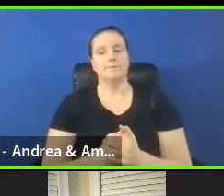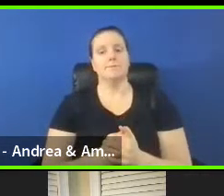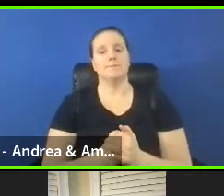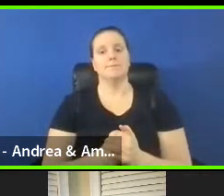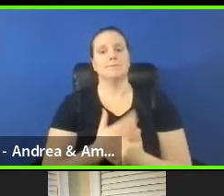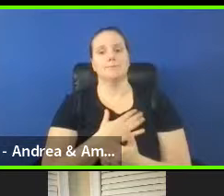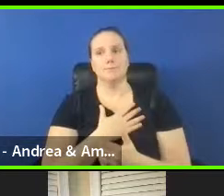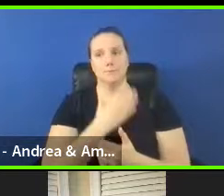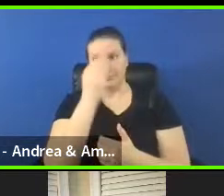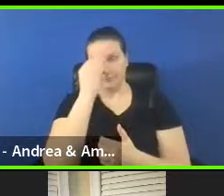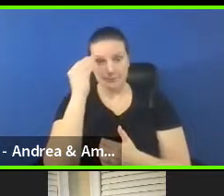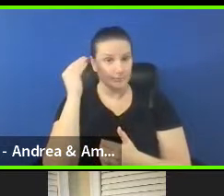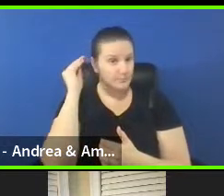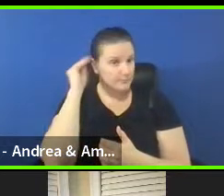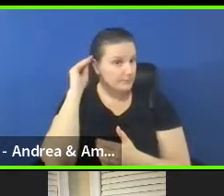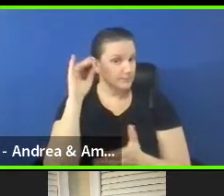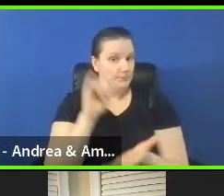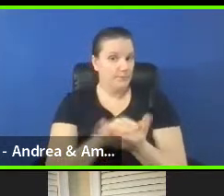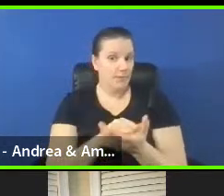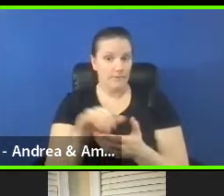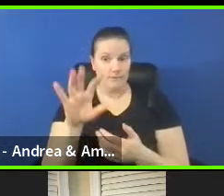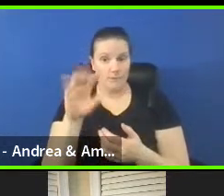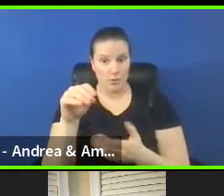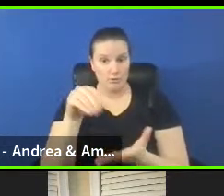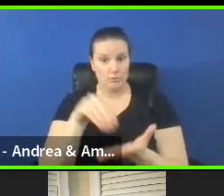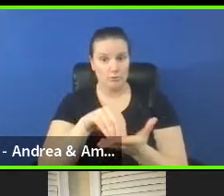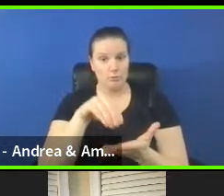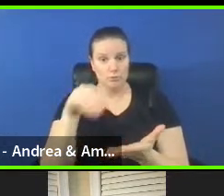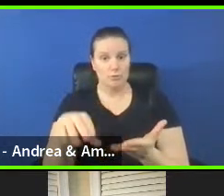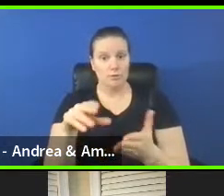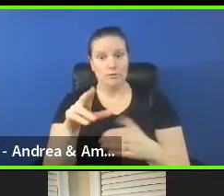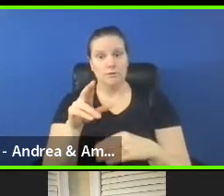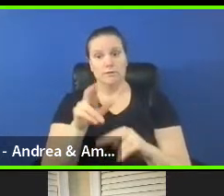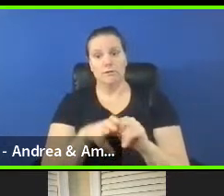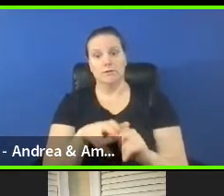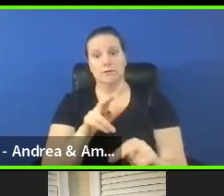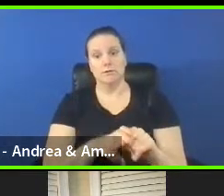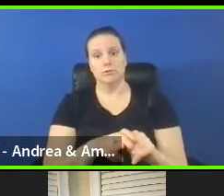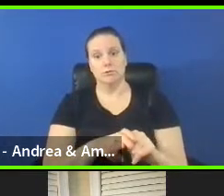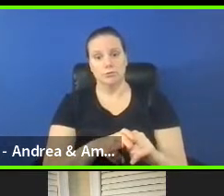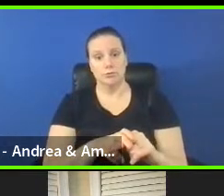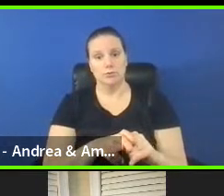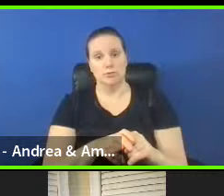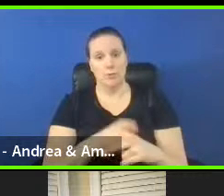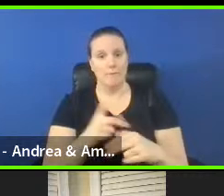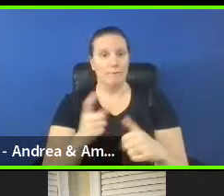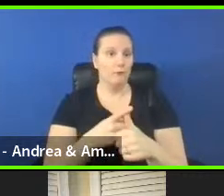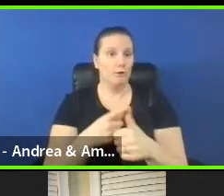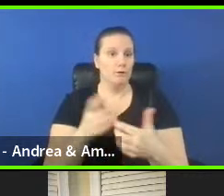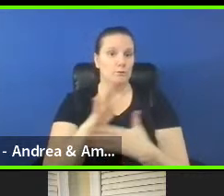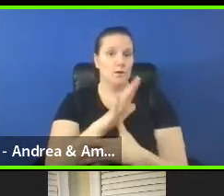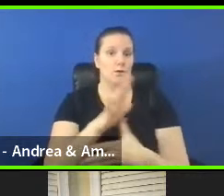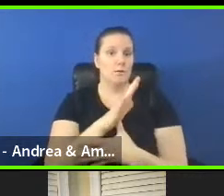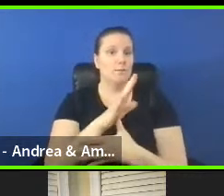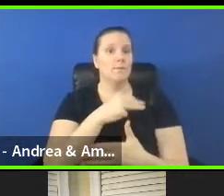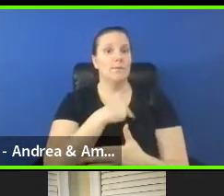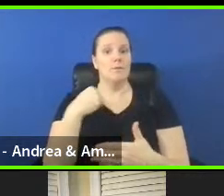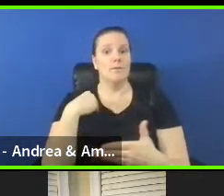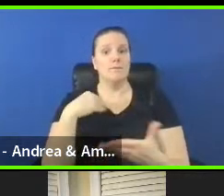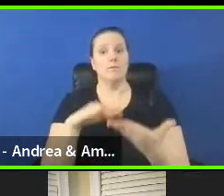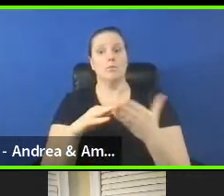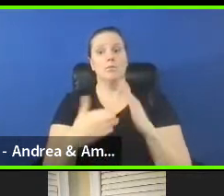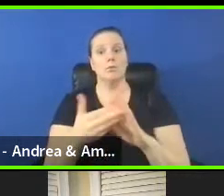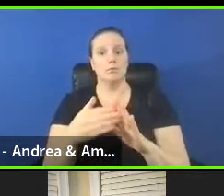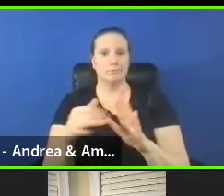Please keep in mind that the 40 Zoom seats are going to give first priority to members of the community who identify as